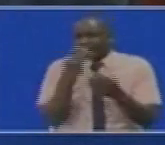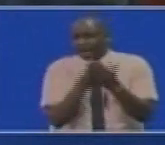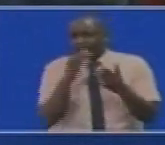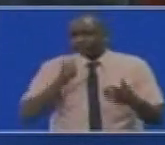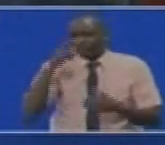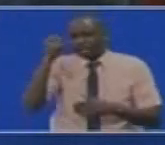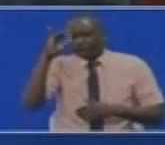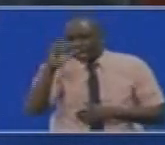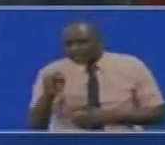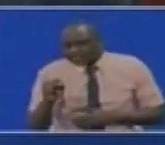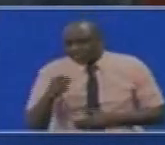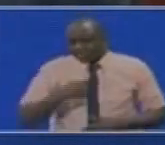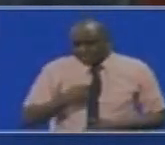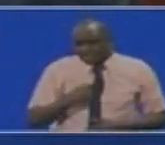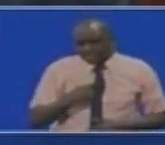NYS or